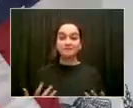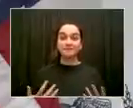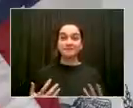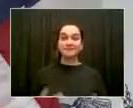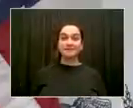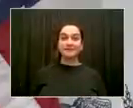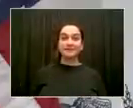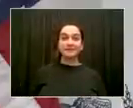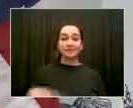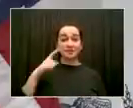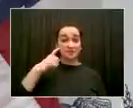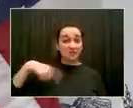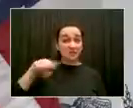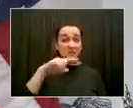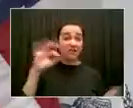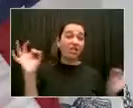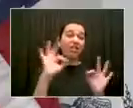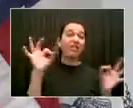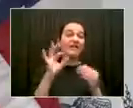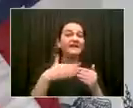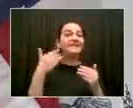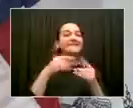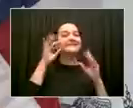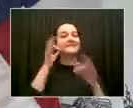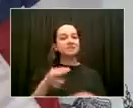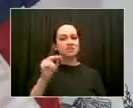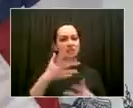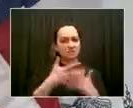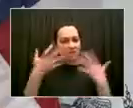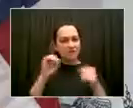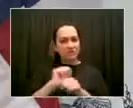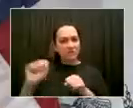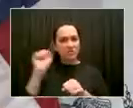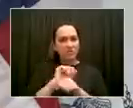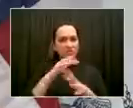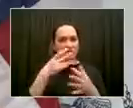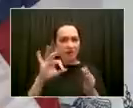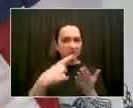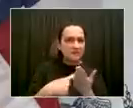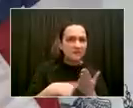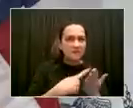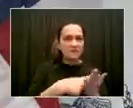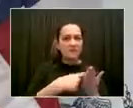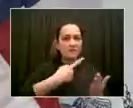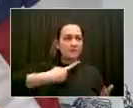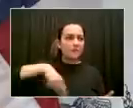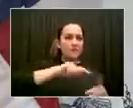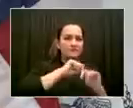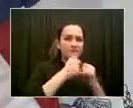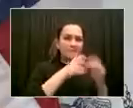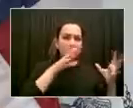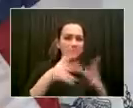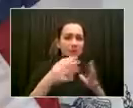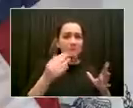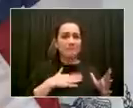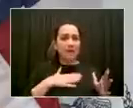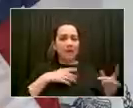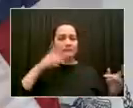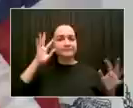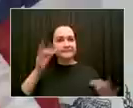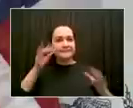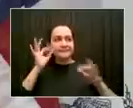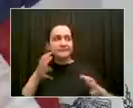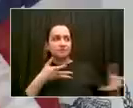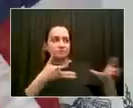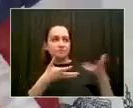approach I use gets things done because I choose great people. I ask them to show me the way. I put them through their paces. We come to an agreement,